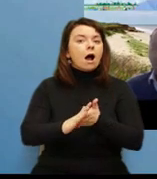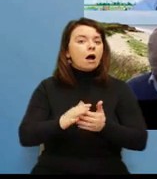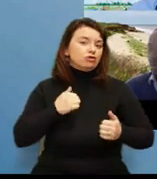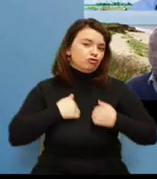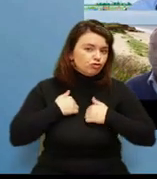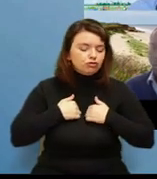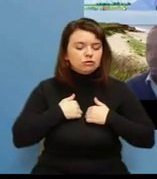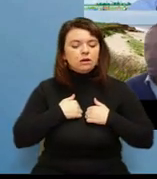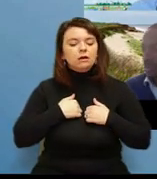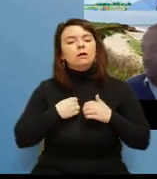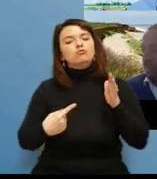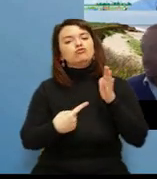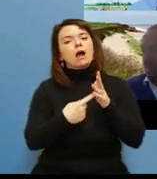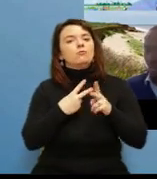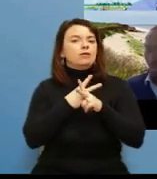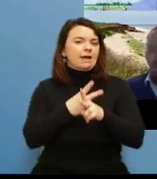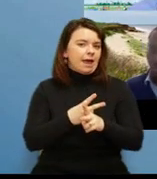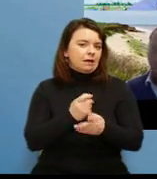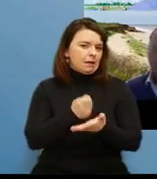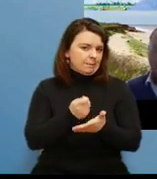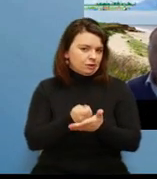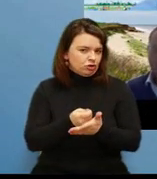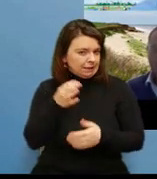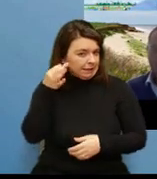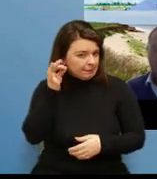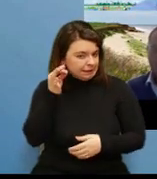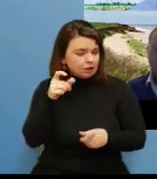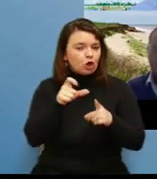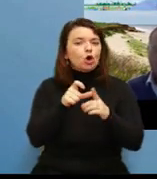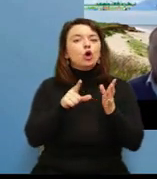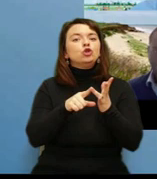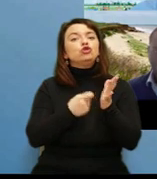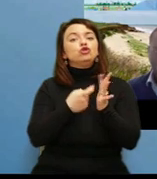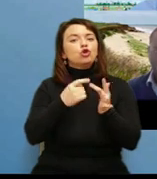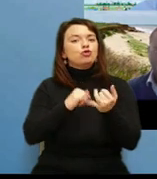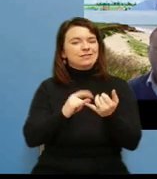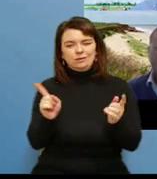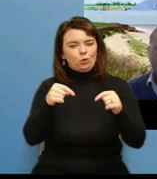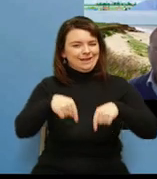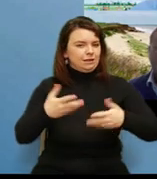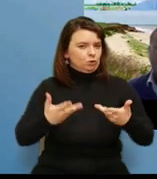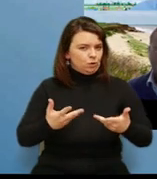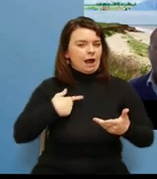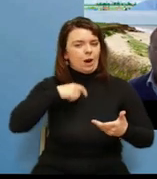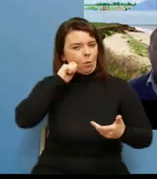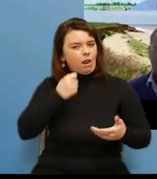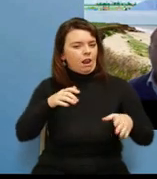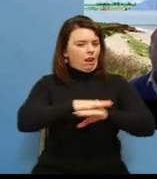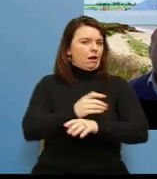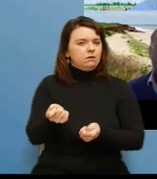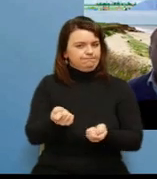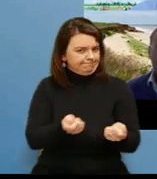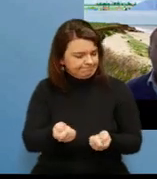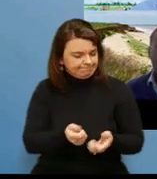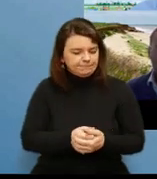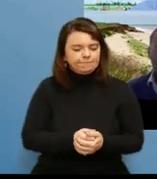Committee. Doris is sending her apologies, so I will be chairing the meeting today. The meeting